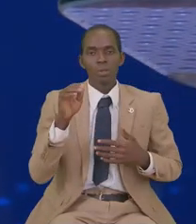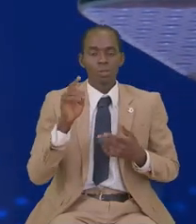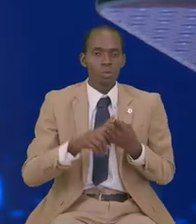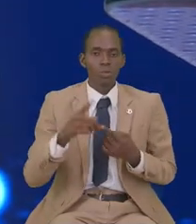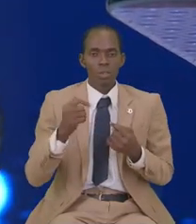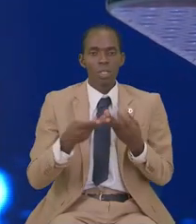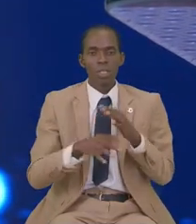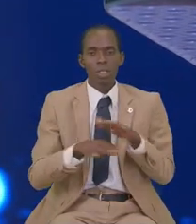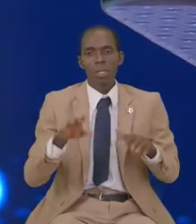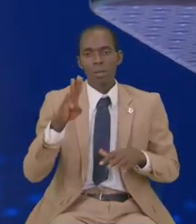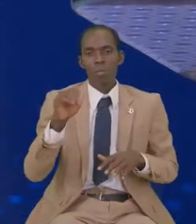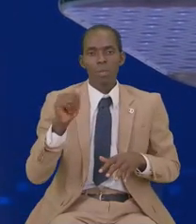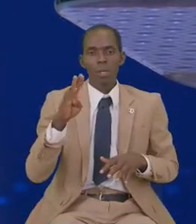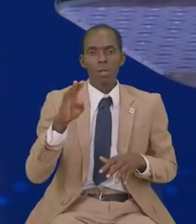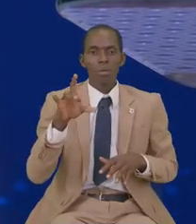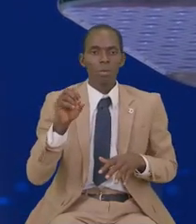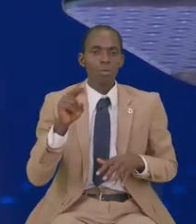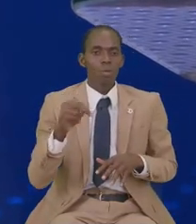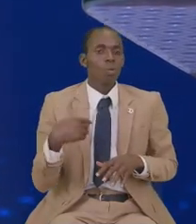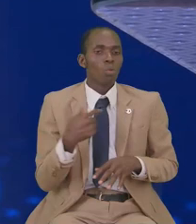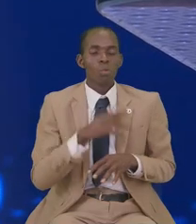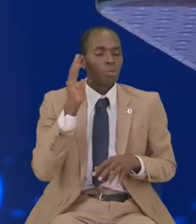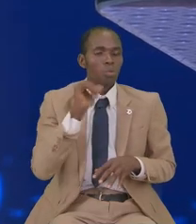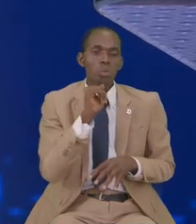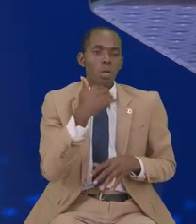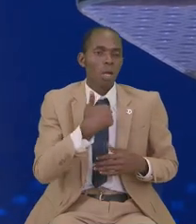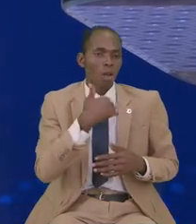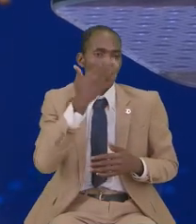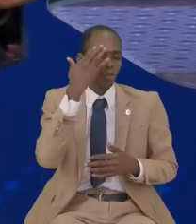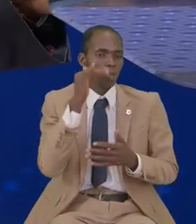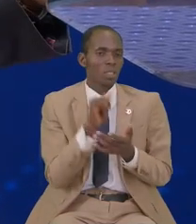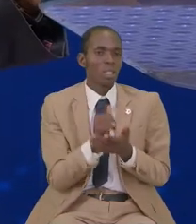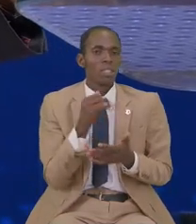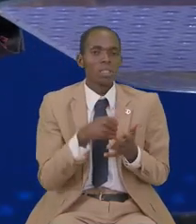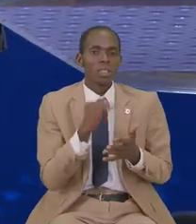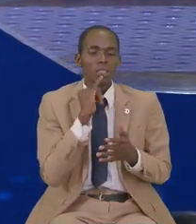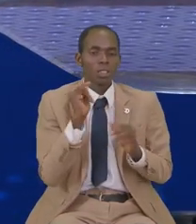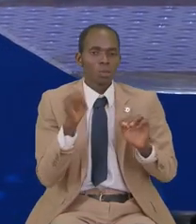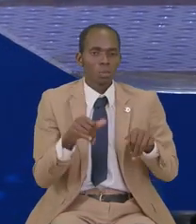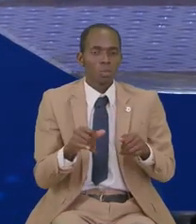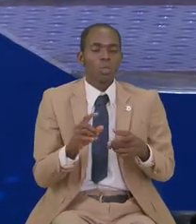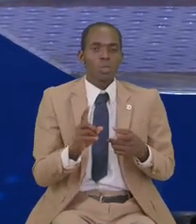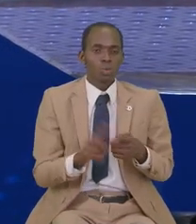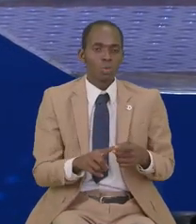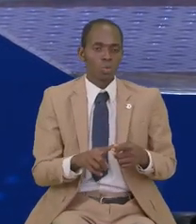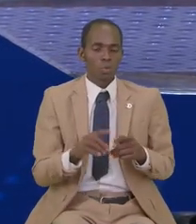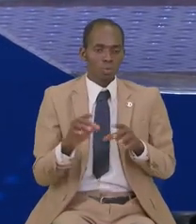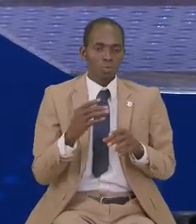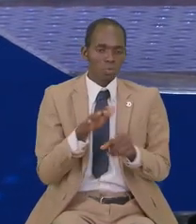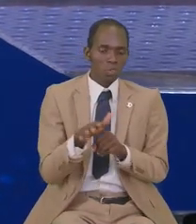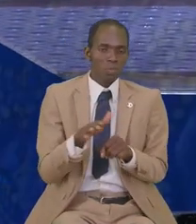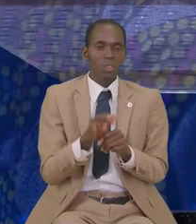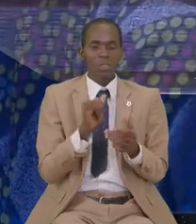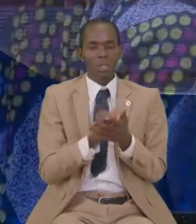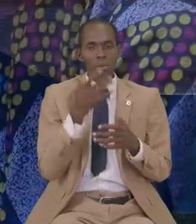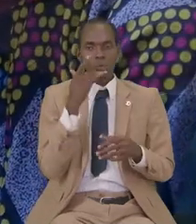known that it is possible to fulfill literally the prophecy of Isaiah. When you go through the waters, you will not be drowned. When you go